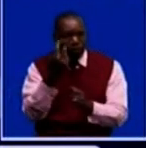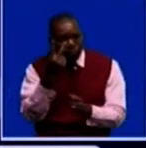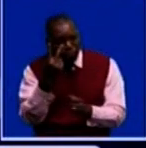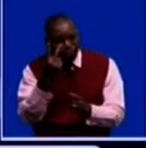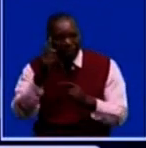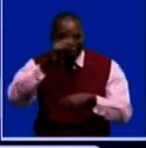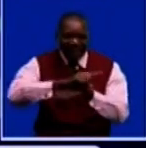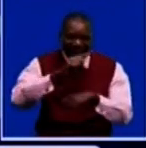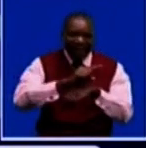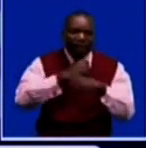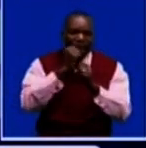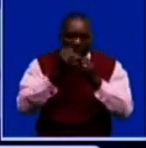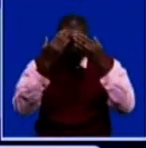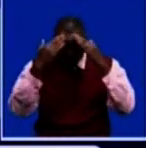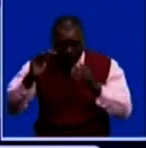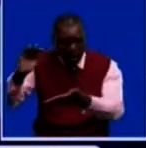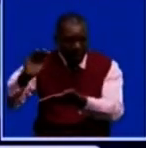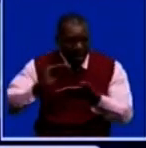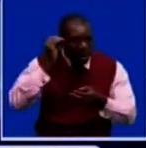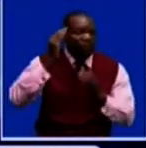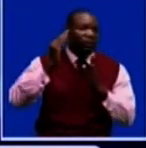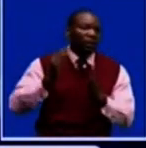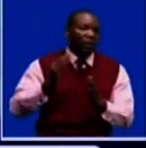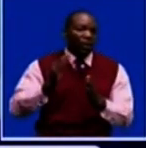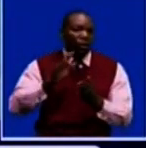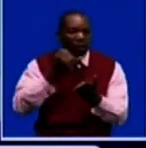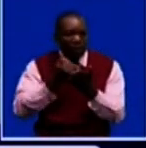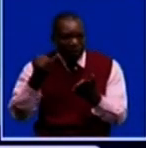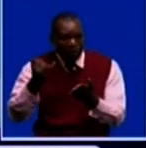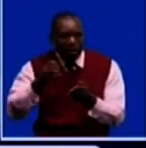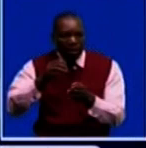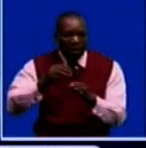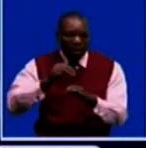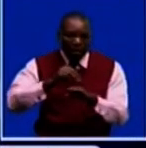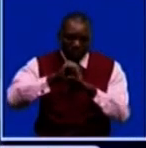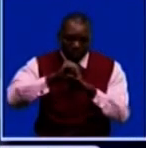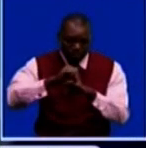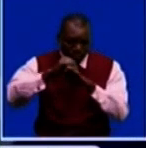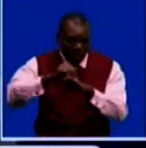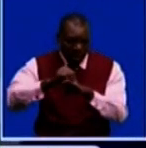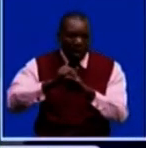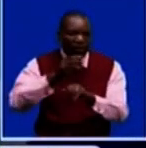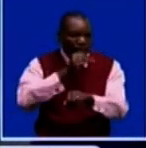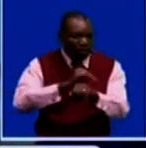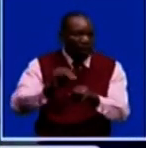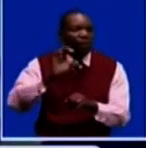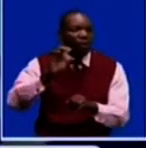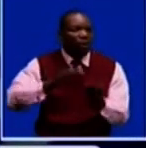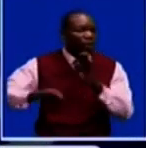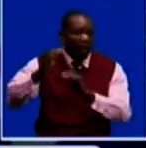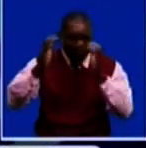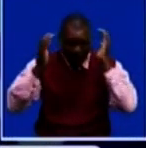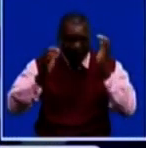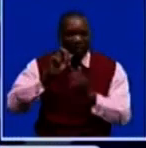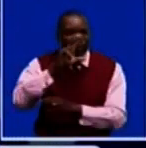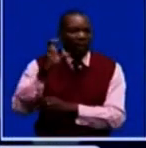procurement officers on issues of procurement and supply held in Mpika, Muchinga Province. The workshop, which saw more than 300 delegates